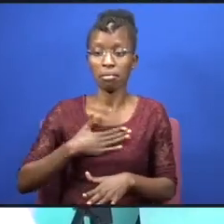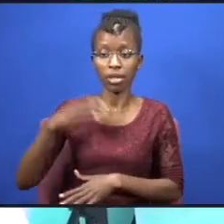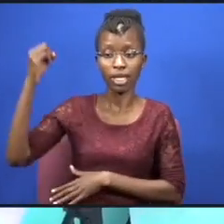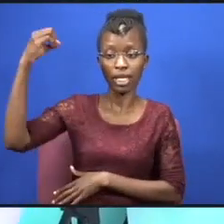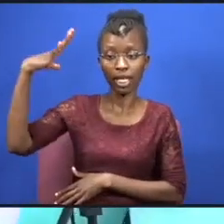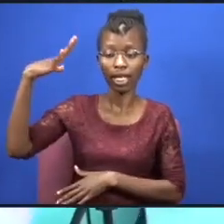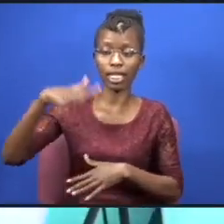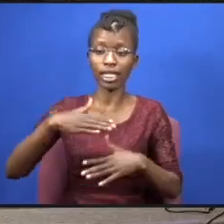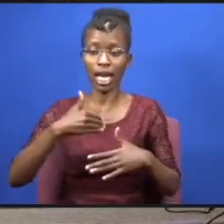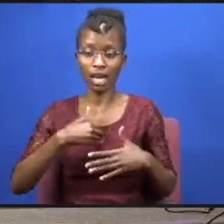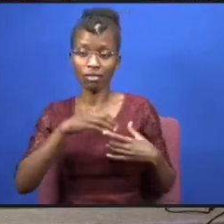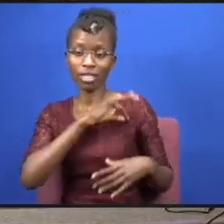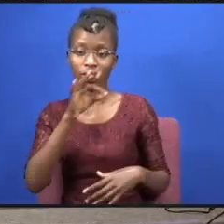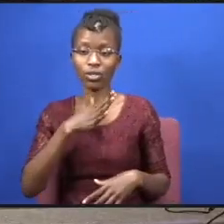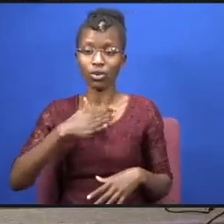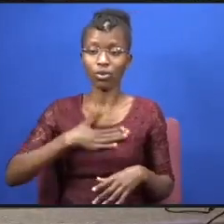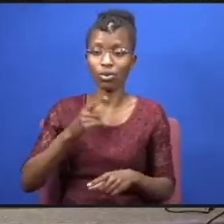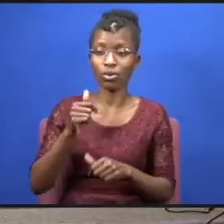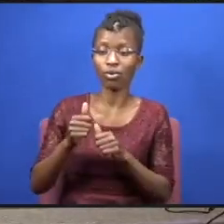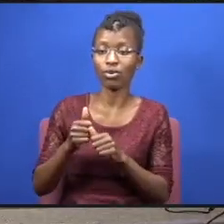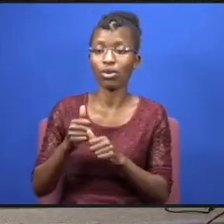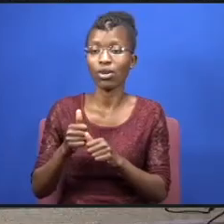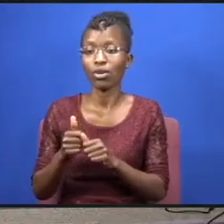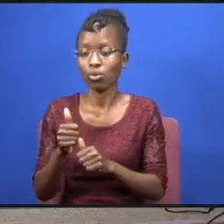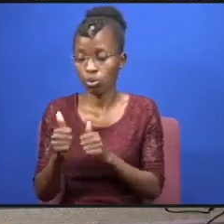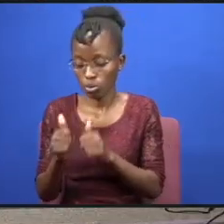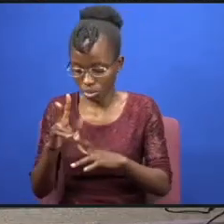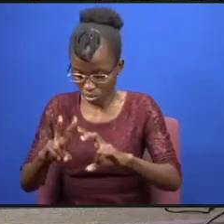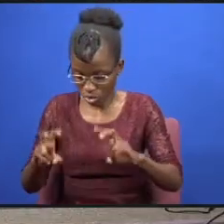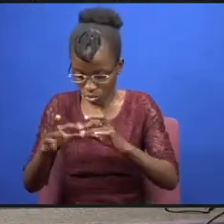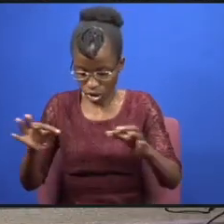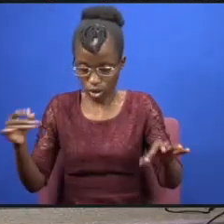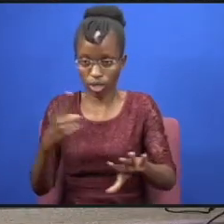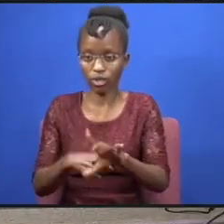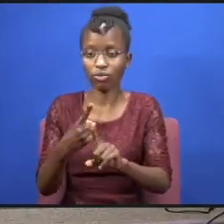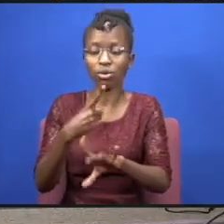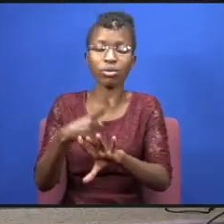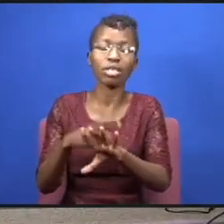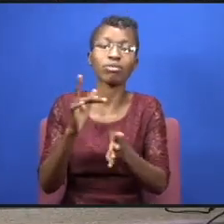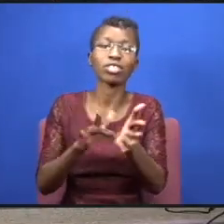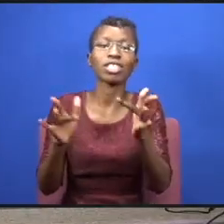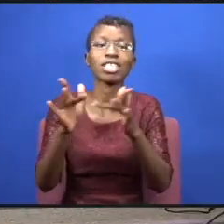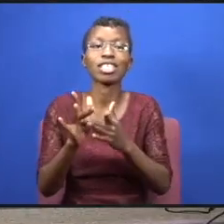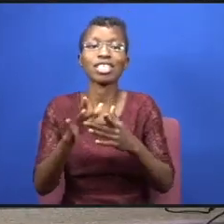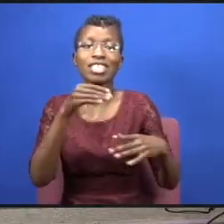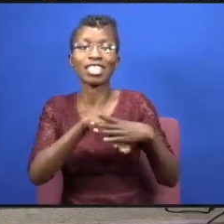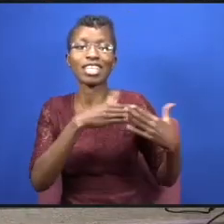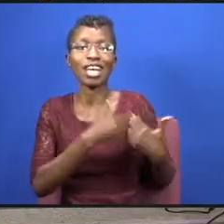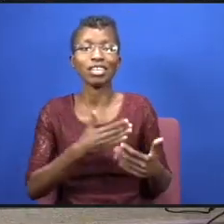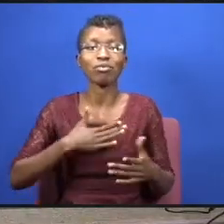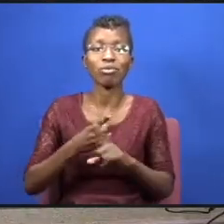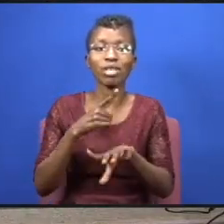Light in my soul for which long I have sought. Since Jesus came into my heart.